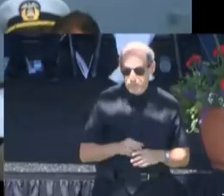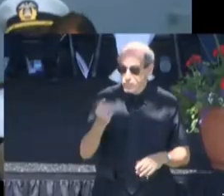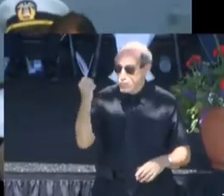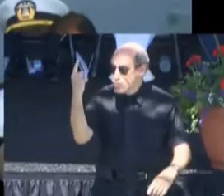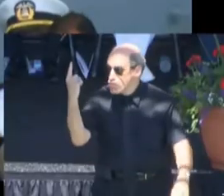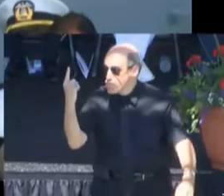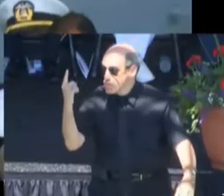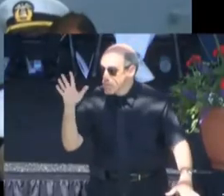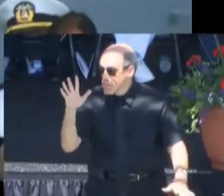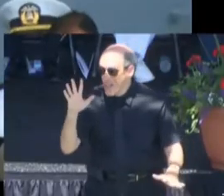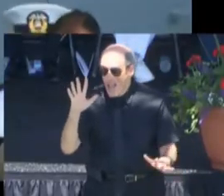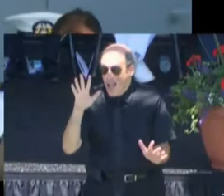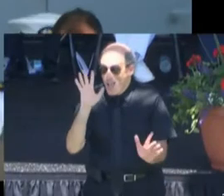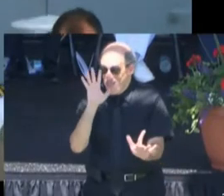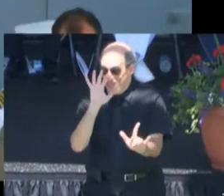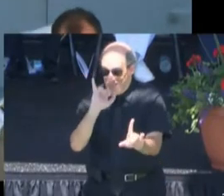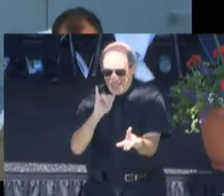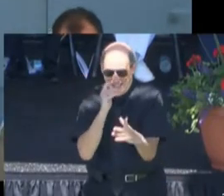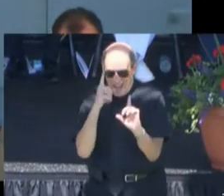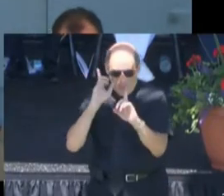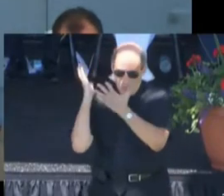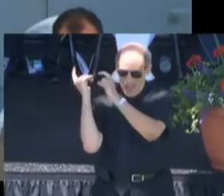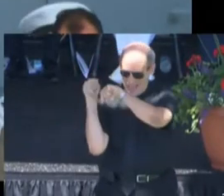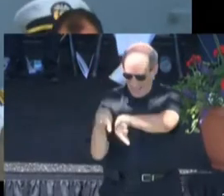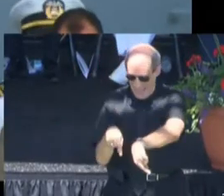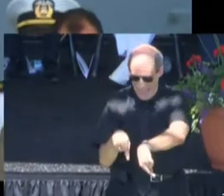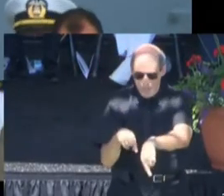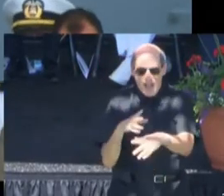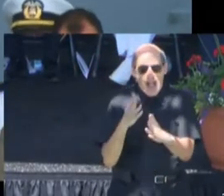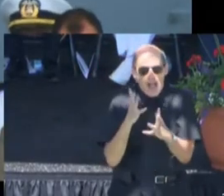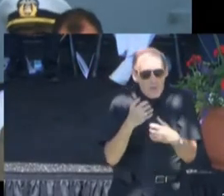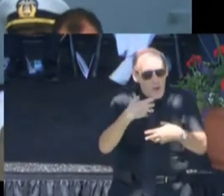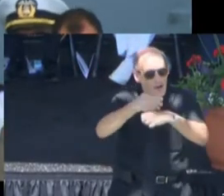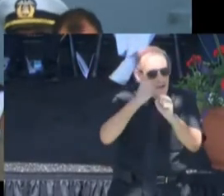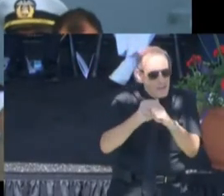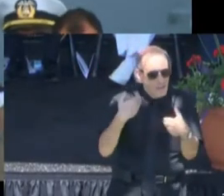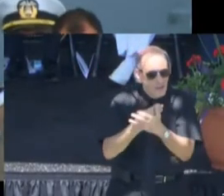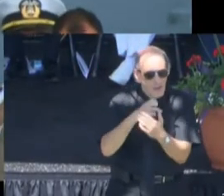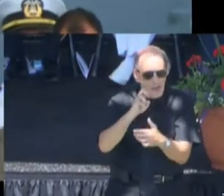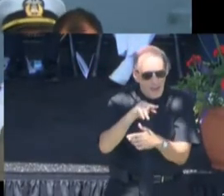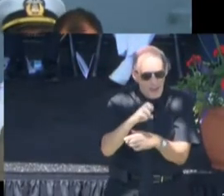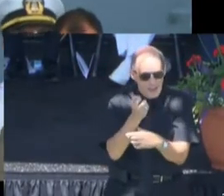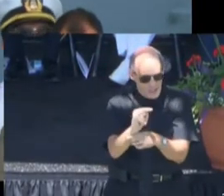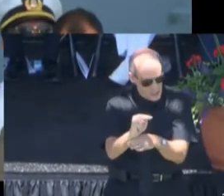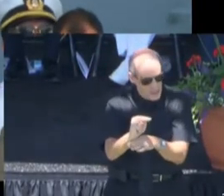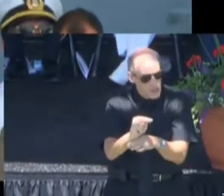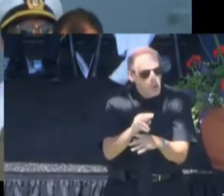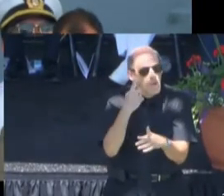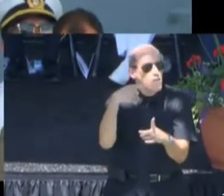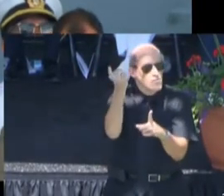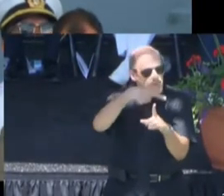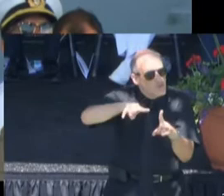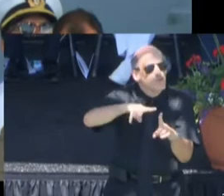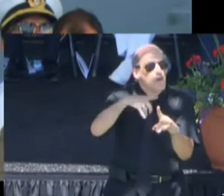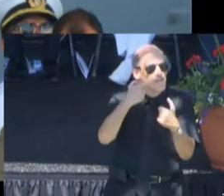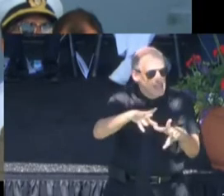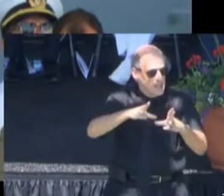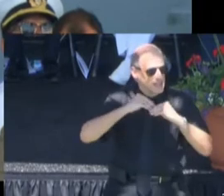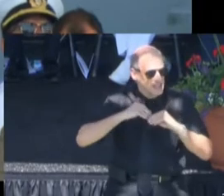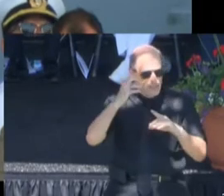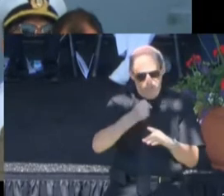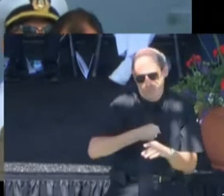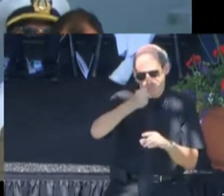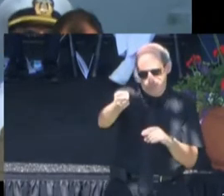But that's not what I'm here for. I'm here to make some ensigns. So for those midshipmen who are accepting a commission in the